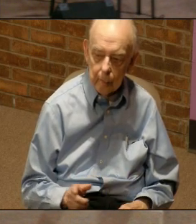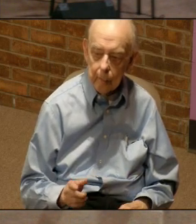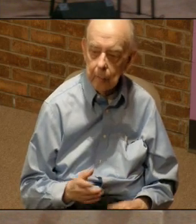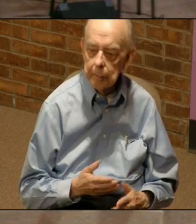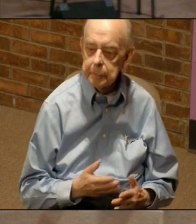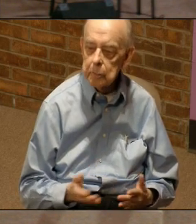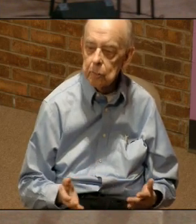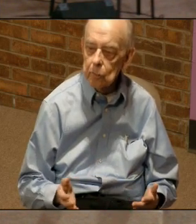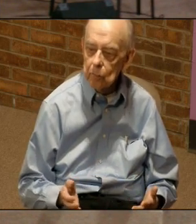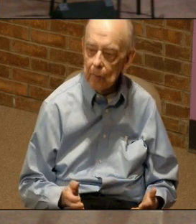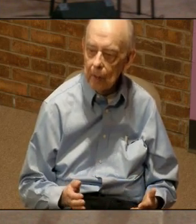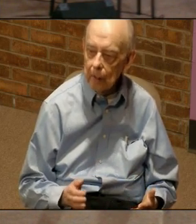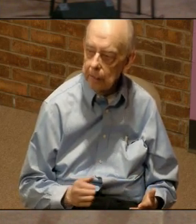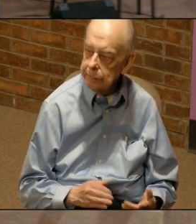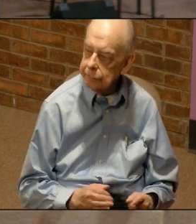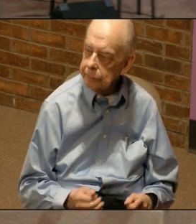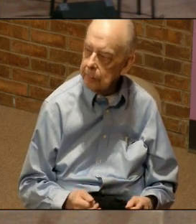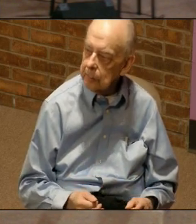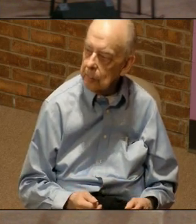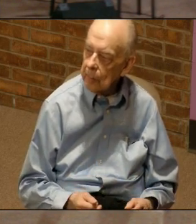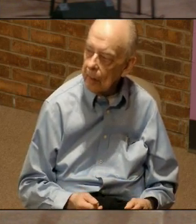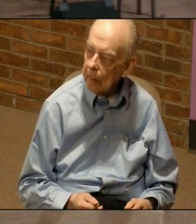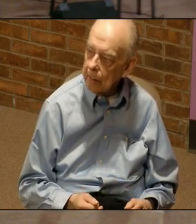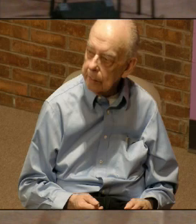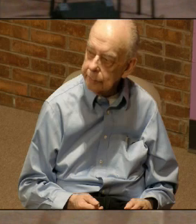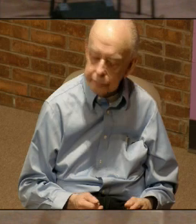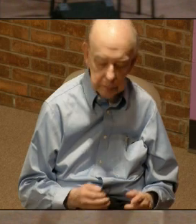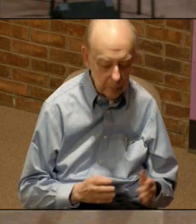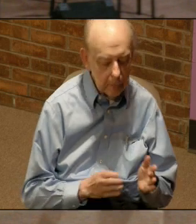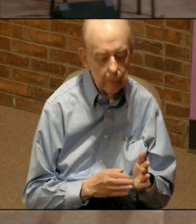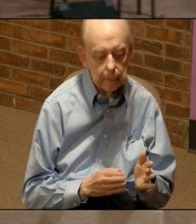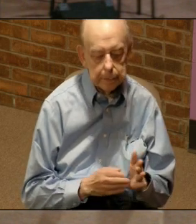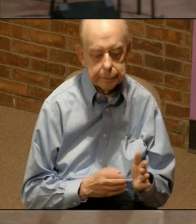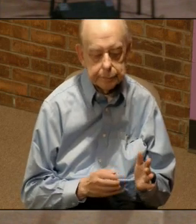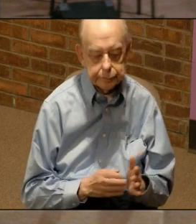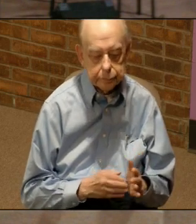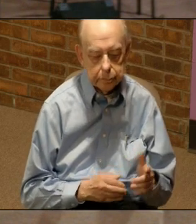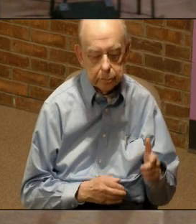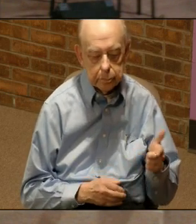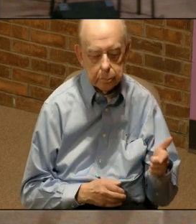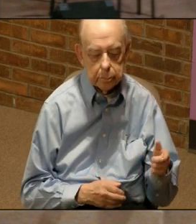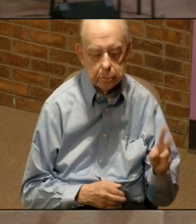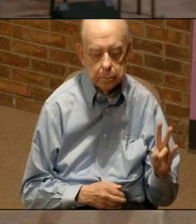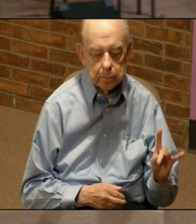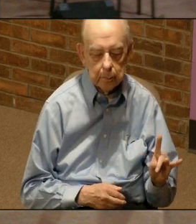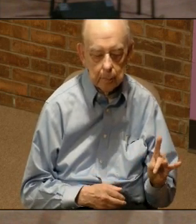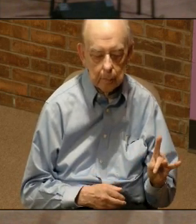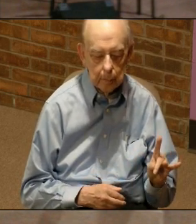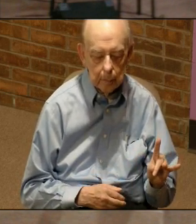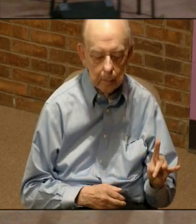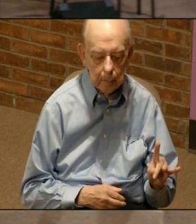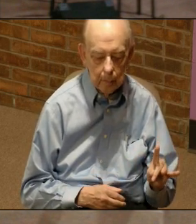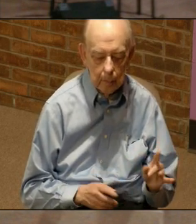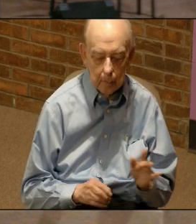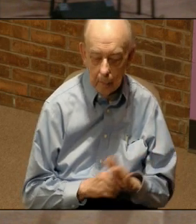these things that were happening. And so in Matthew chapter 28, in verse number